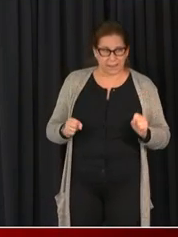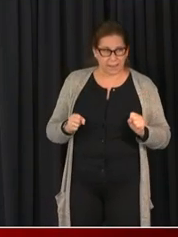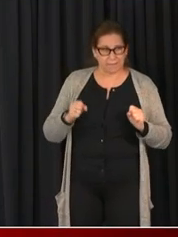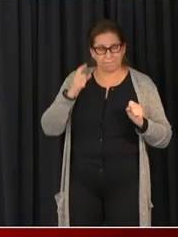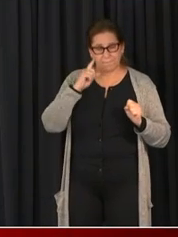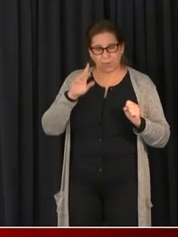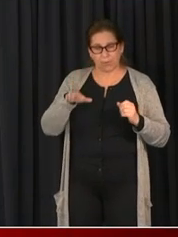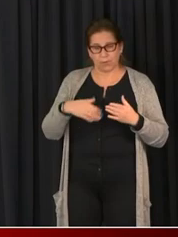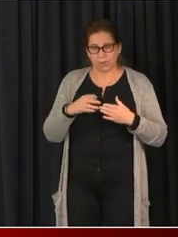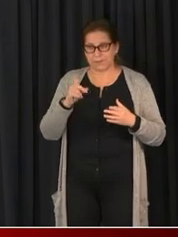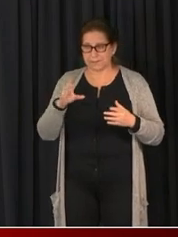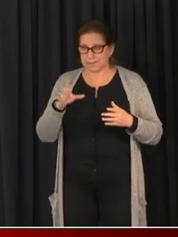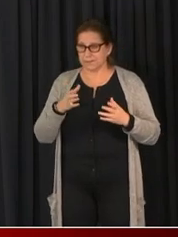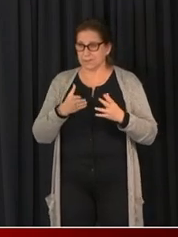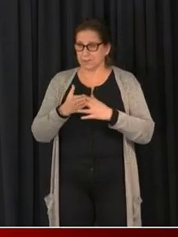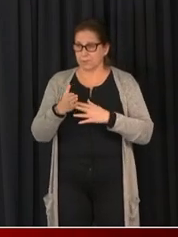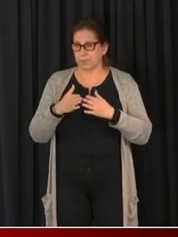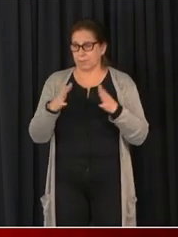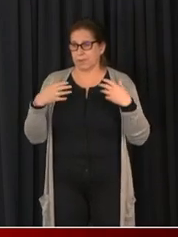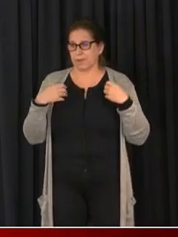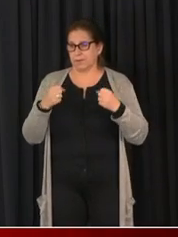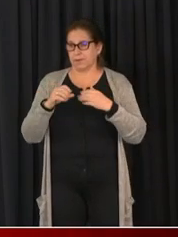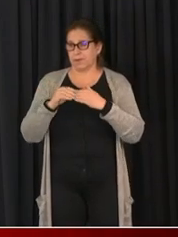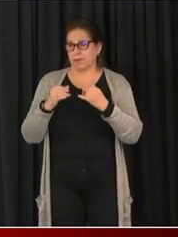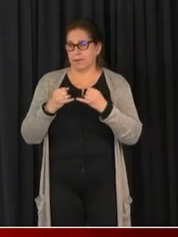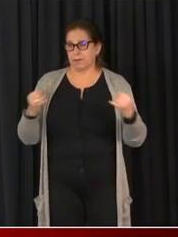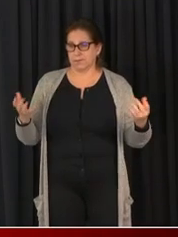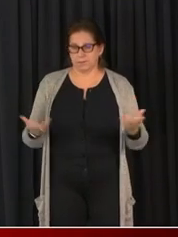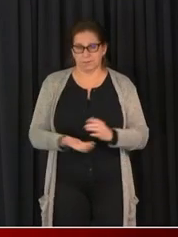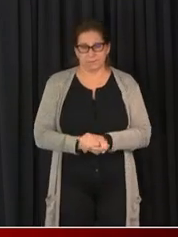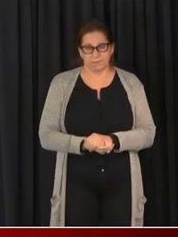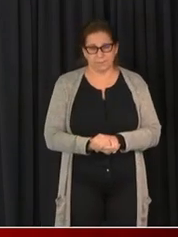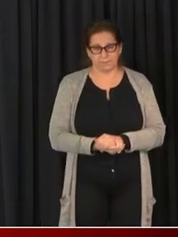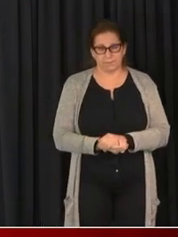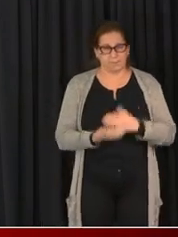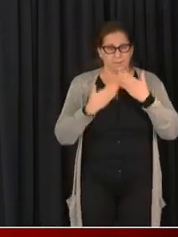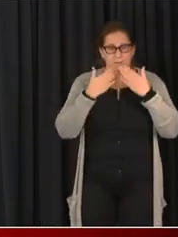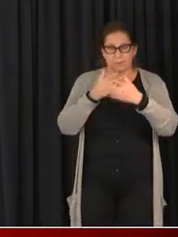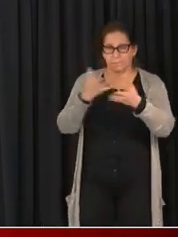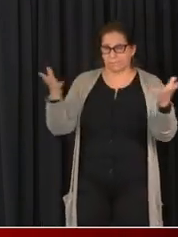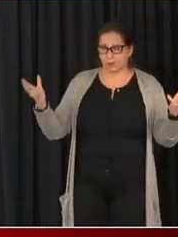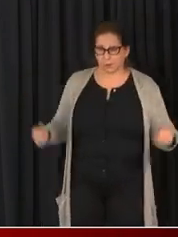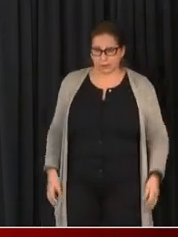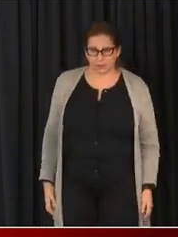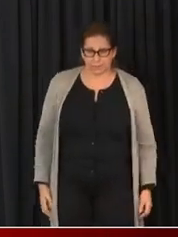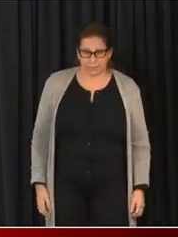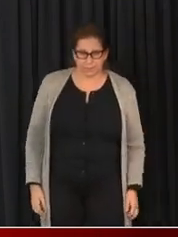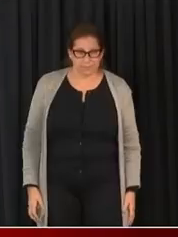district safe. Okay, thank you.